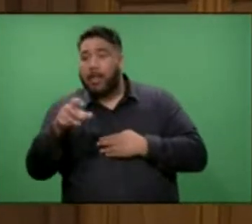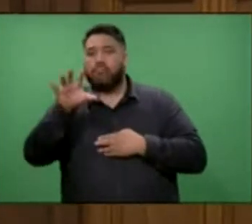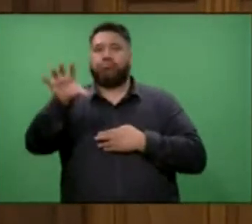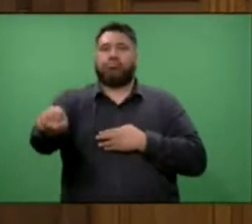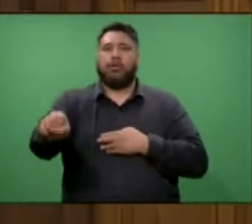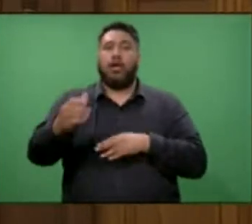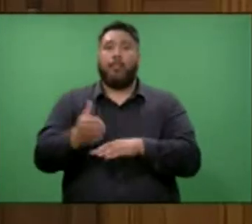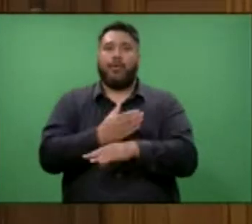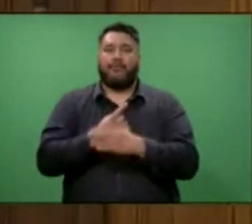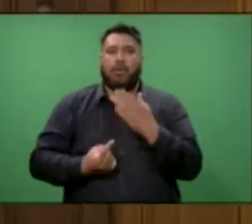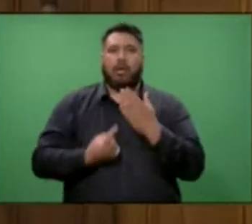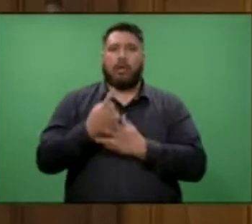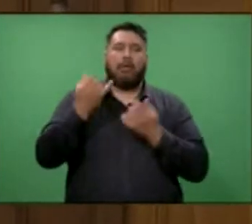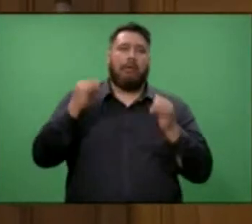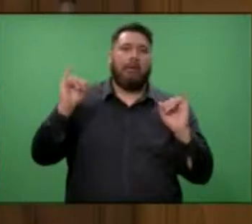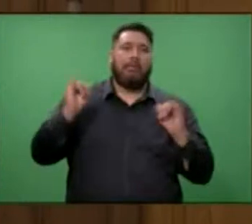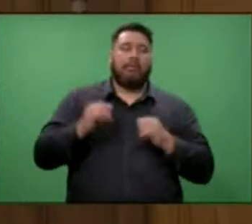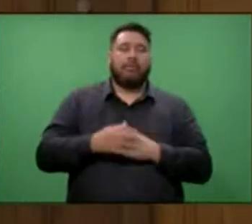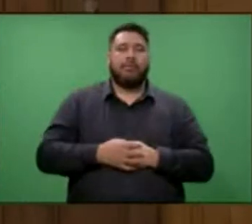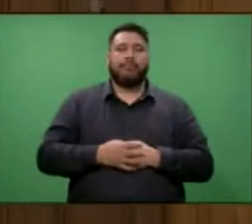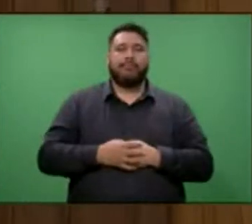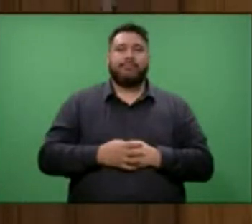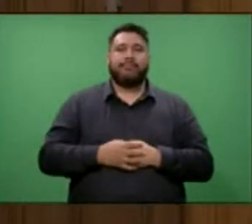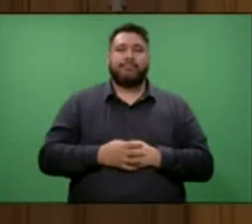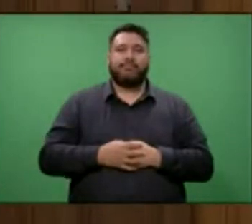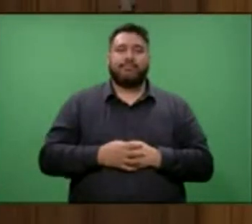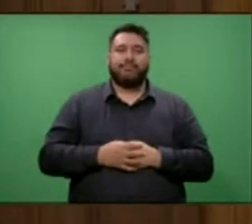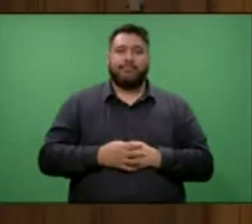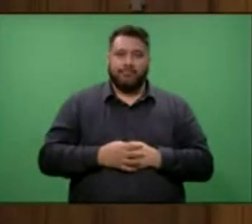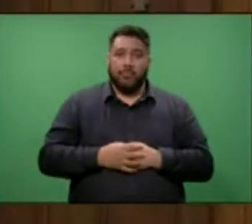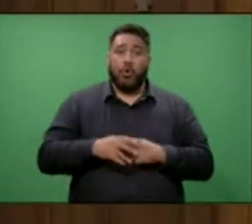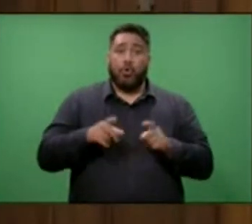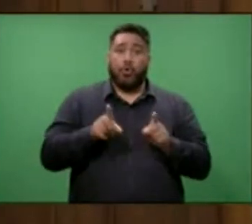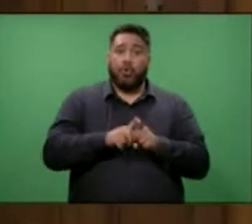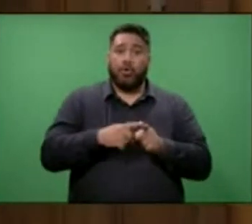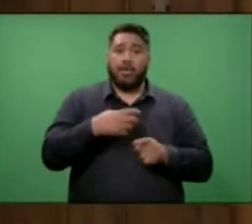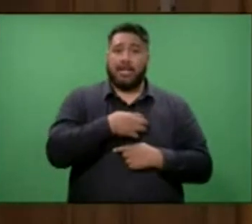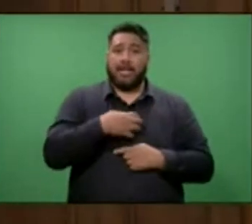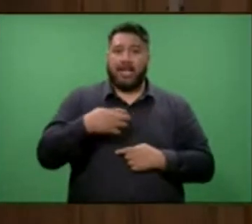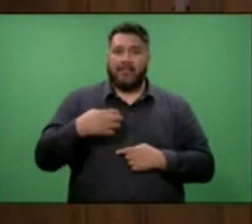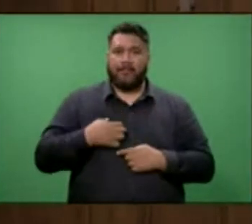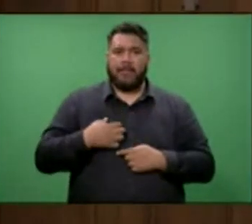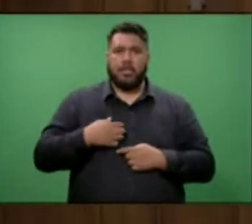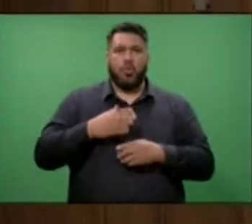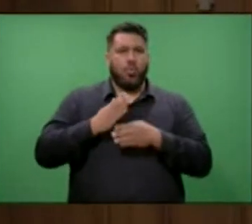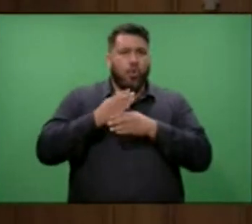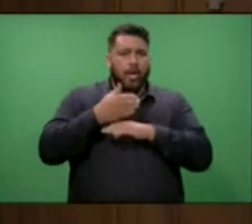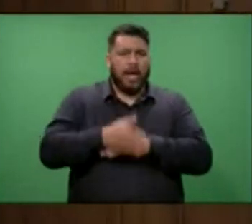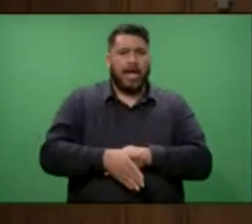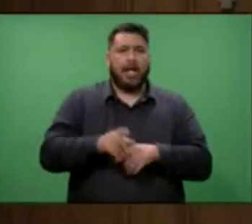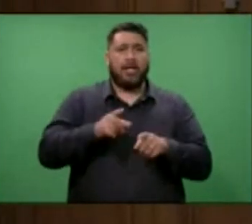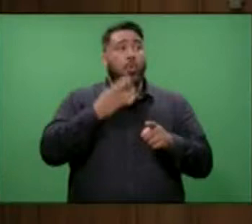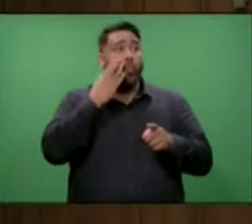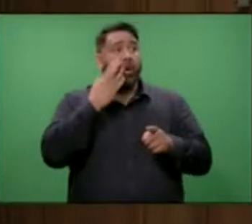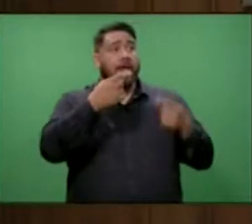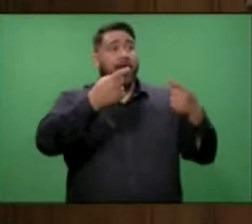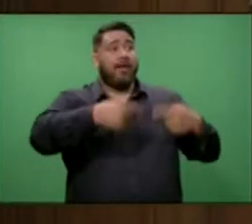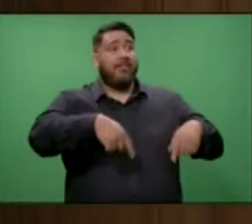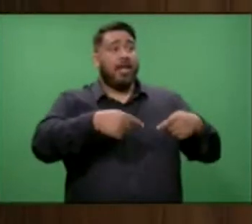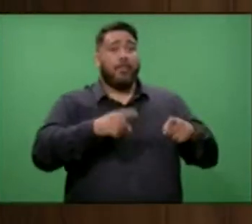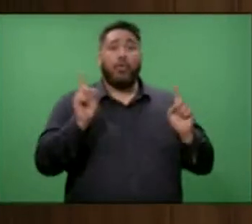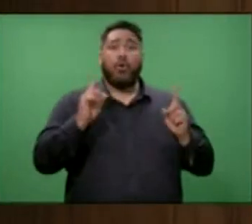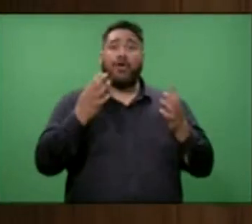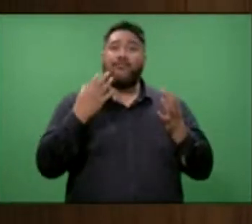Finally, the government is working to deliver effective and free vaccines to New Zealanders as soon as they are available and safe